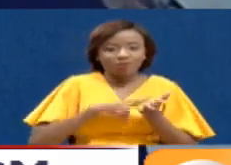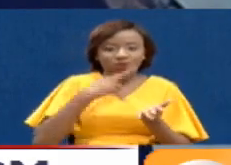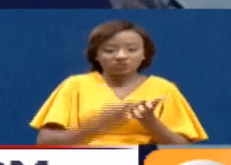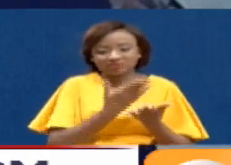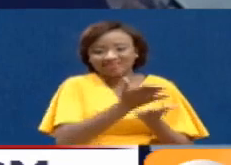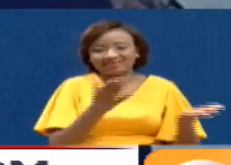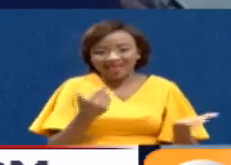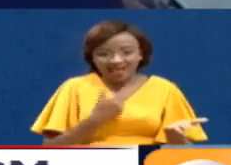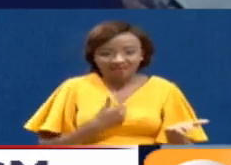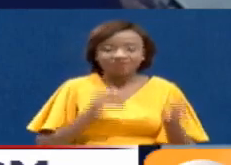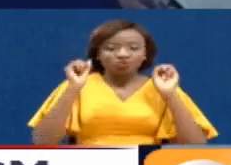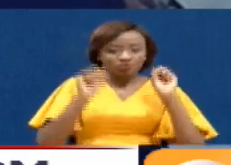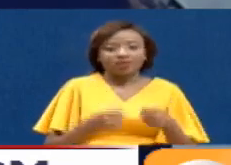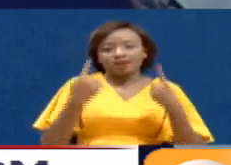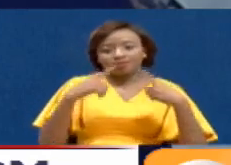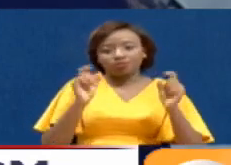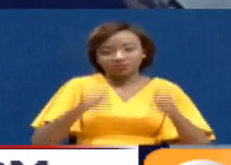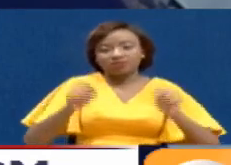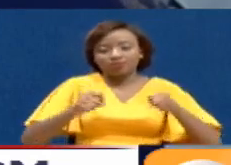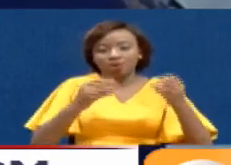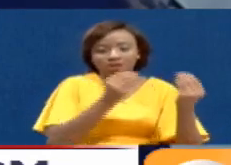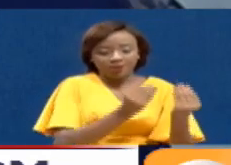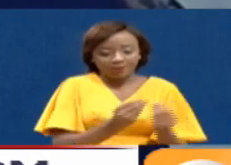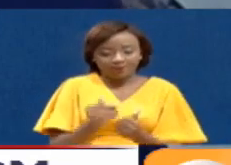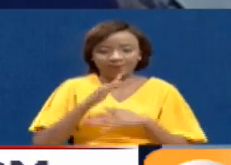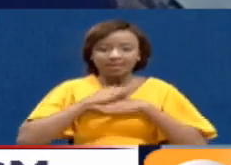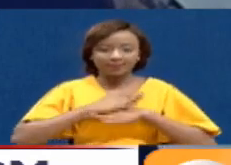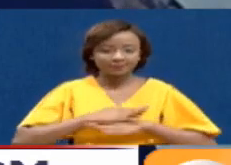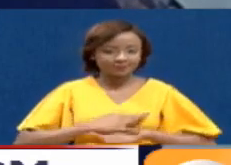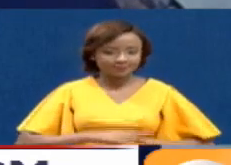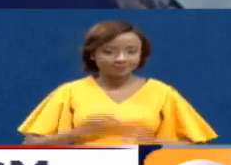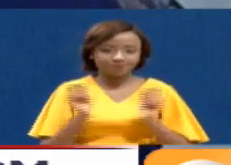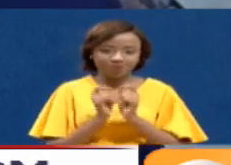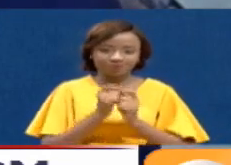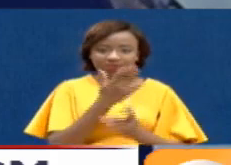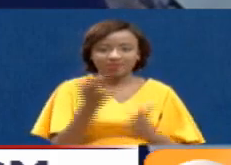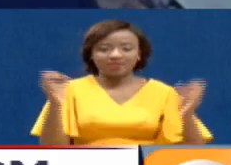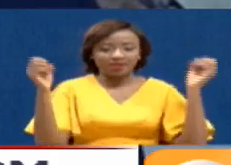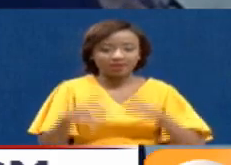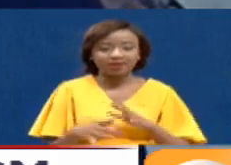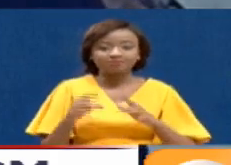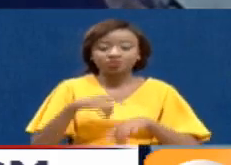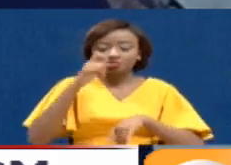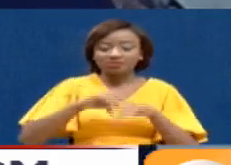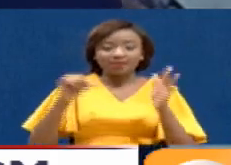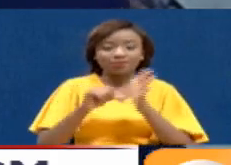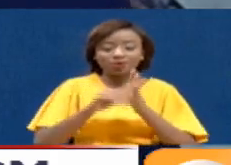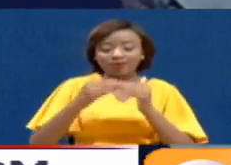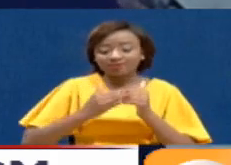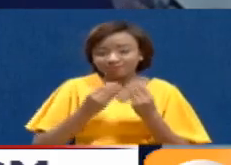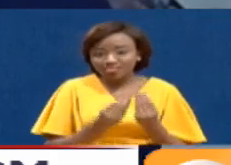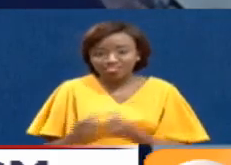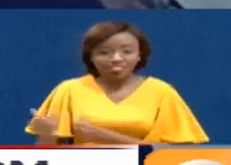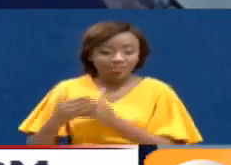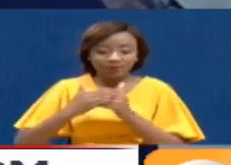instruments, we can alleviate the pain that is inevitable and is happening. After the crisis, a lot of